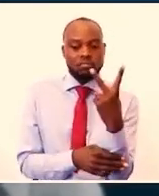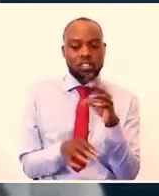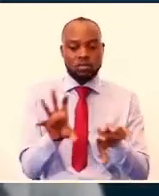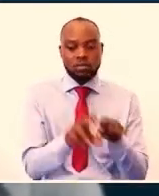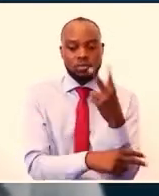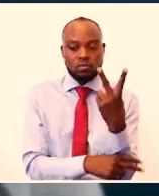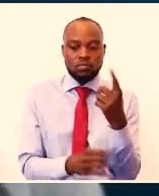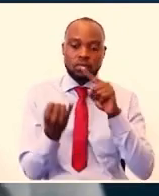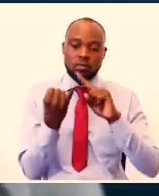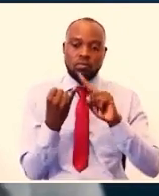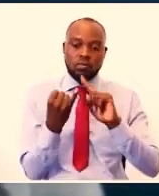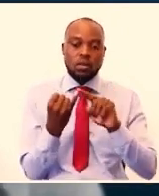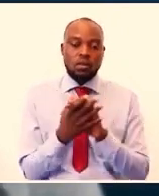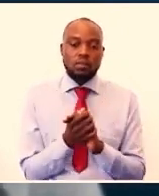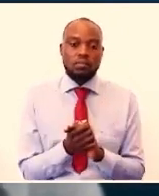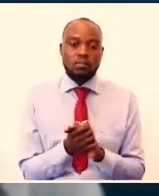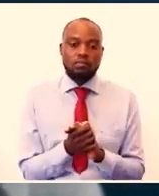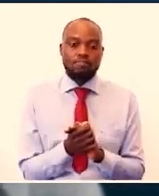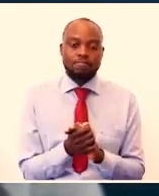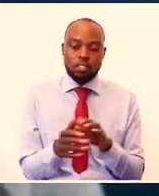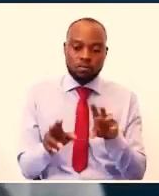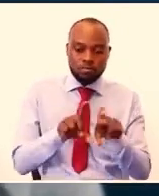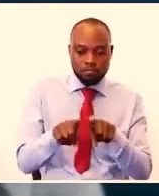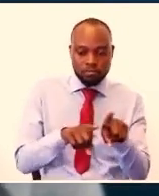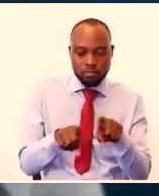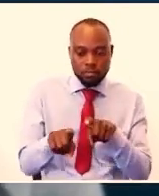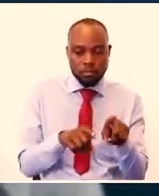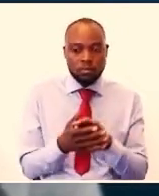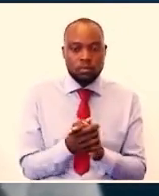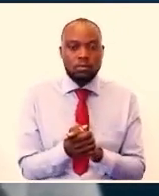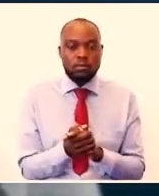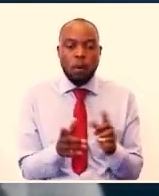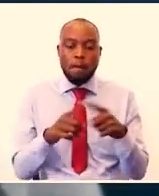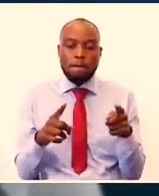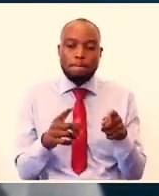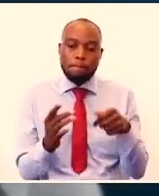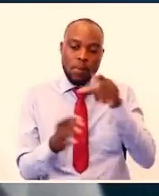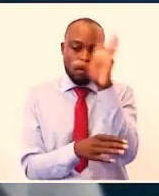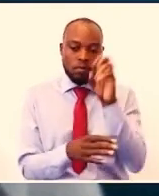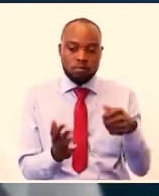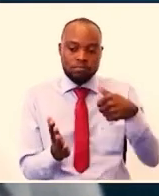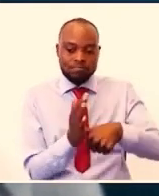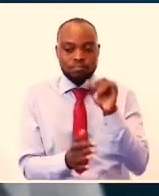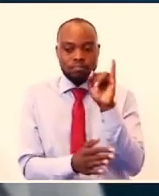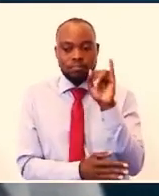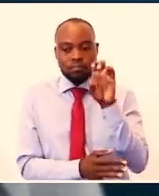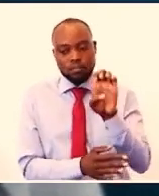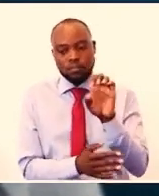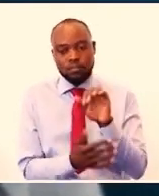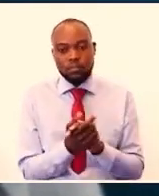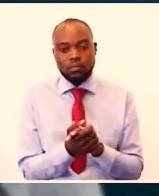First, that we democratize the management of Africa's debt, i.e., get